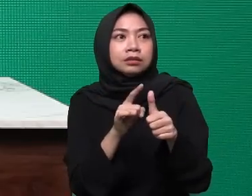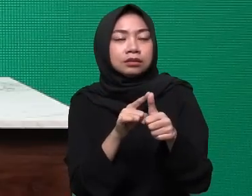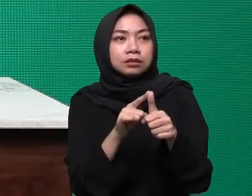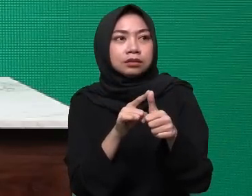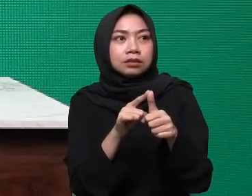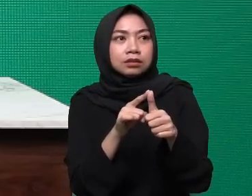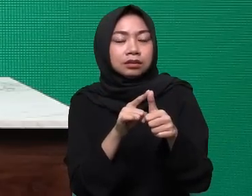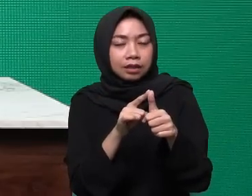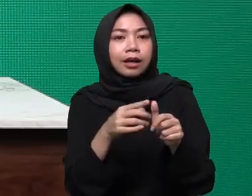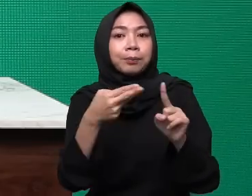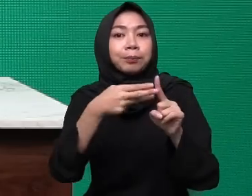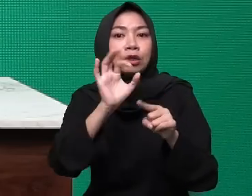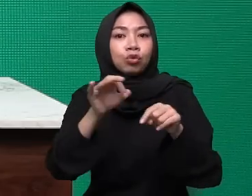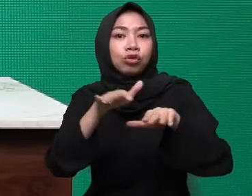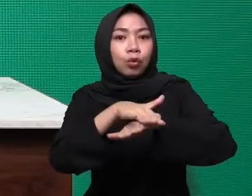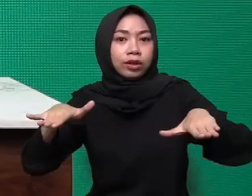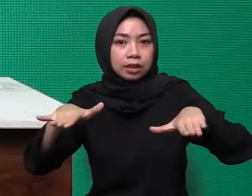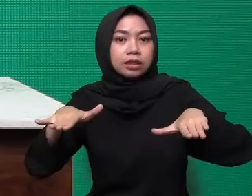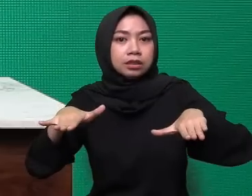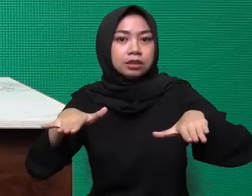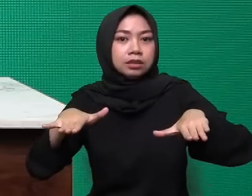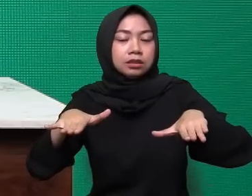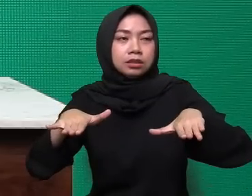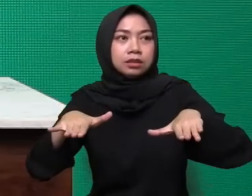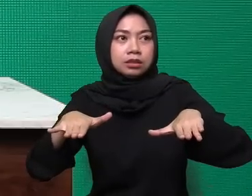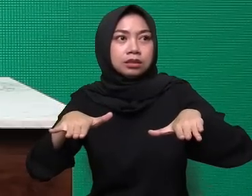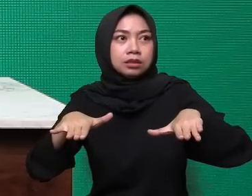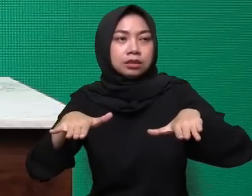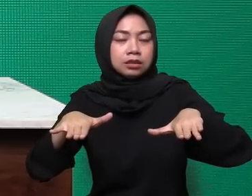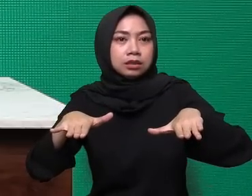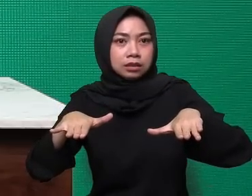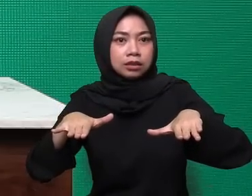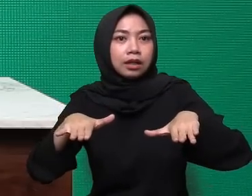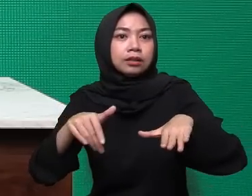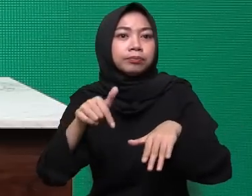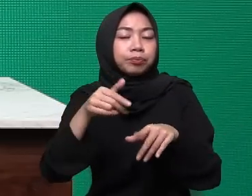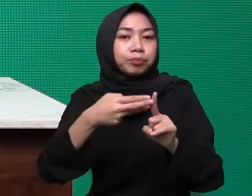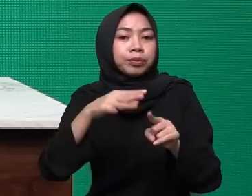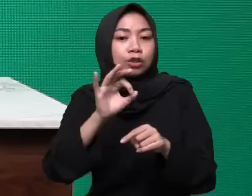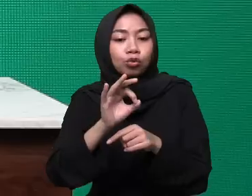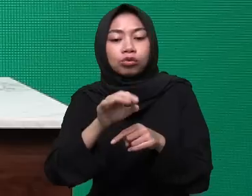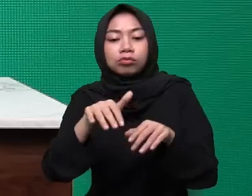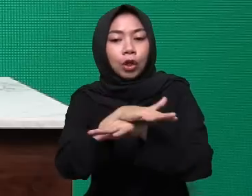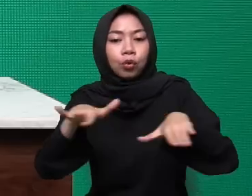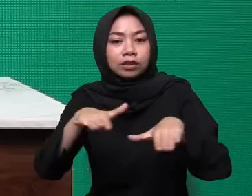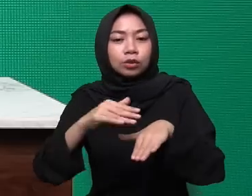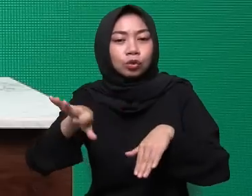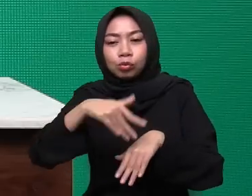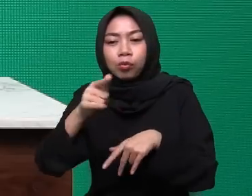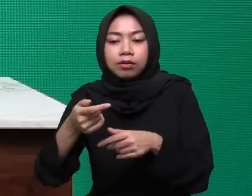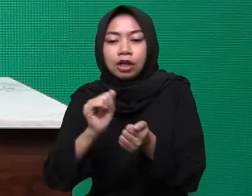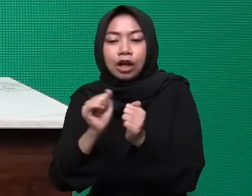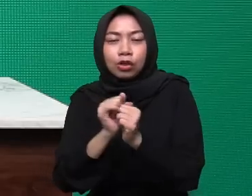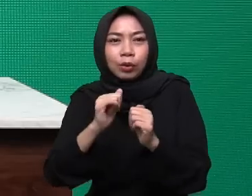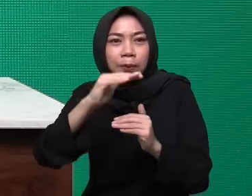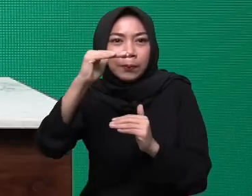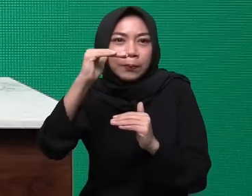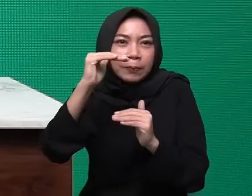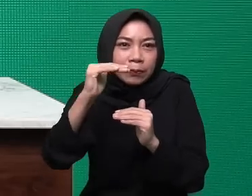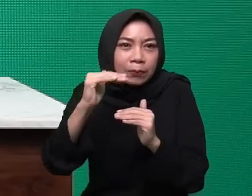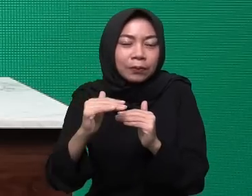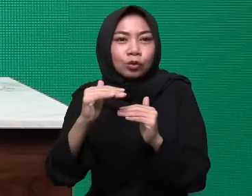is biosecurity. We are implementing all first line of defense measures to control the outbreak and carried out to